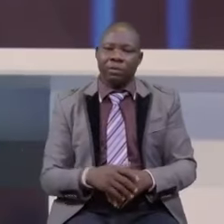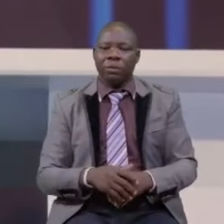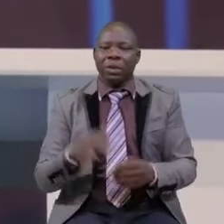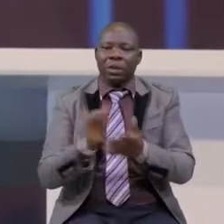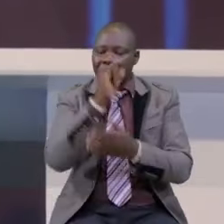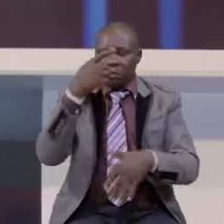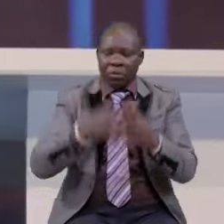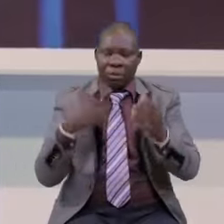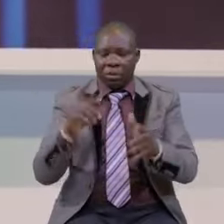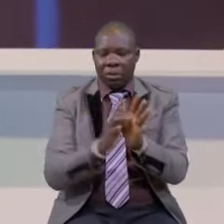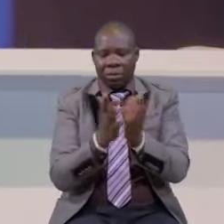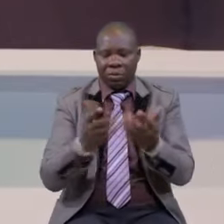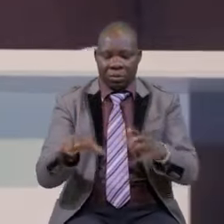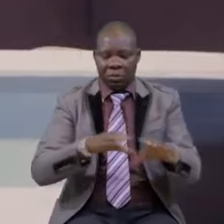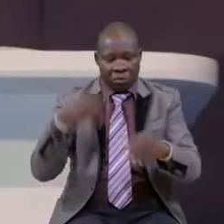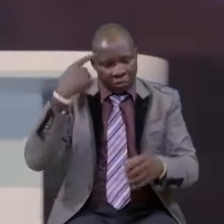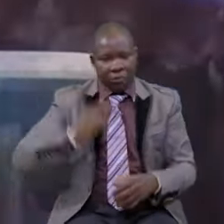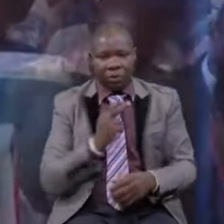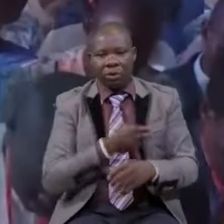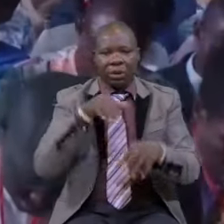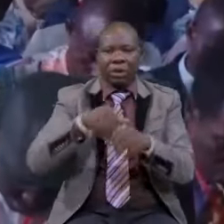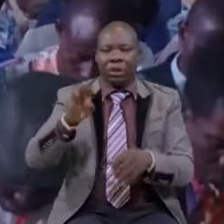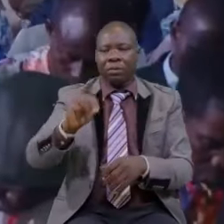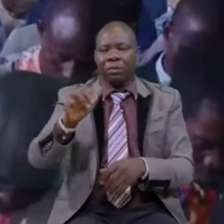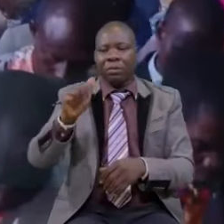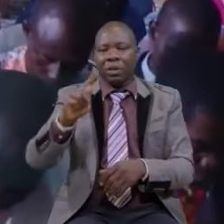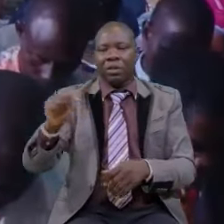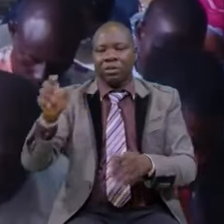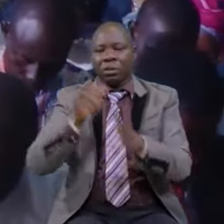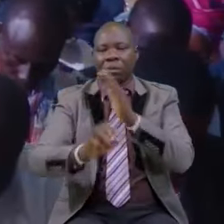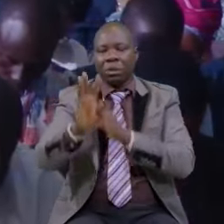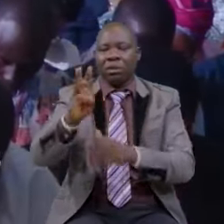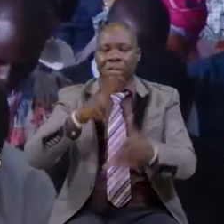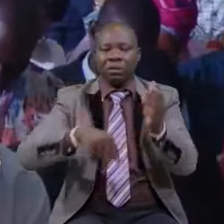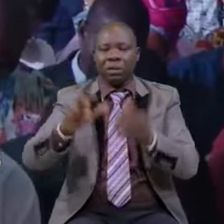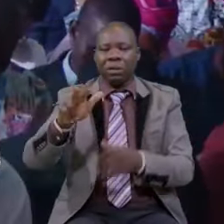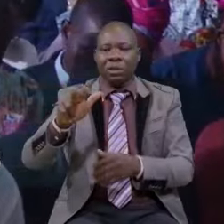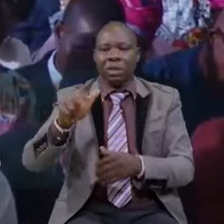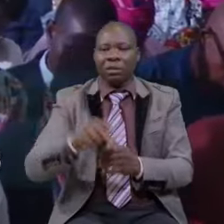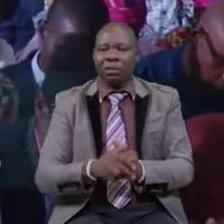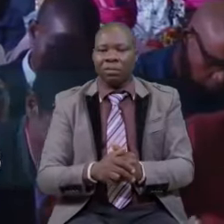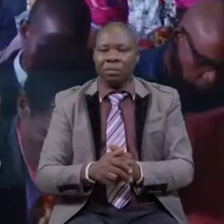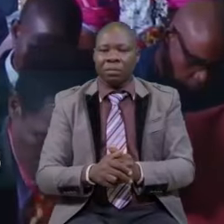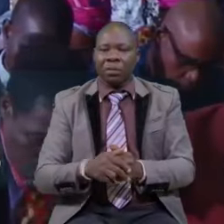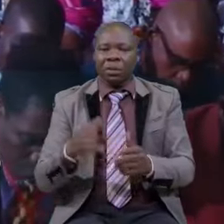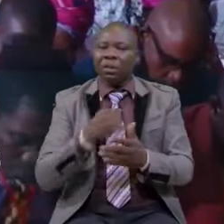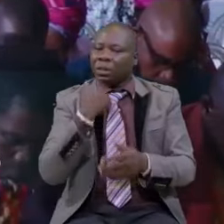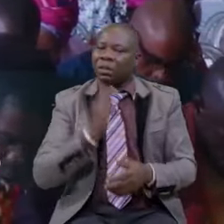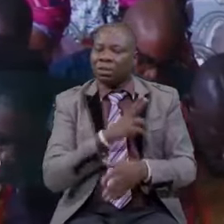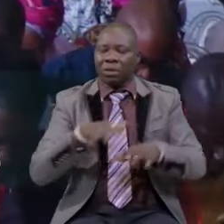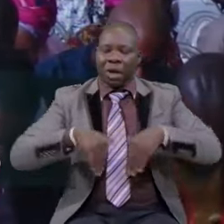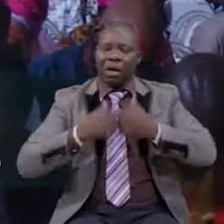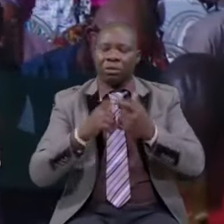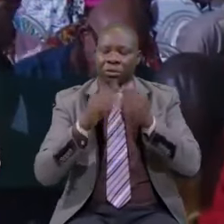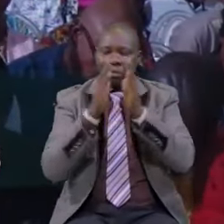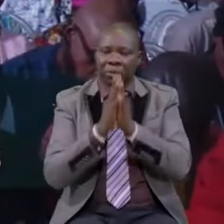Bible does for us. In Matthew chapter 6, reading from verse 13, it tells us how to pray. It says, lead us